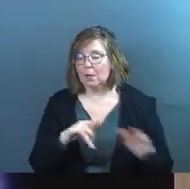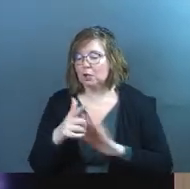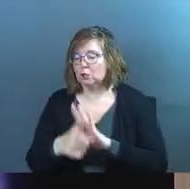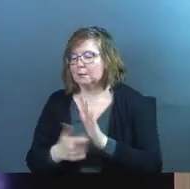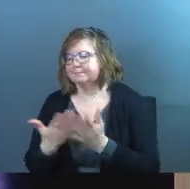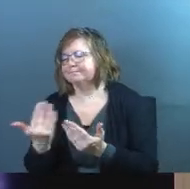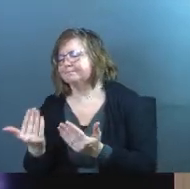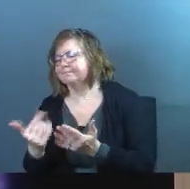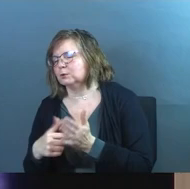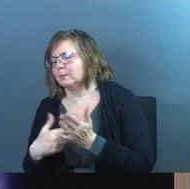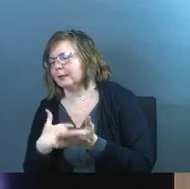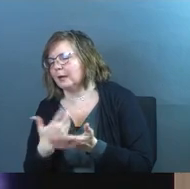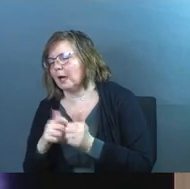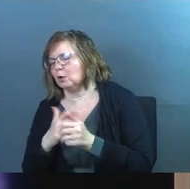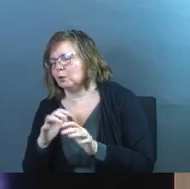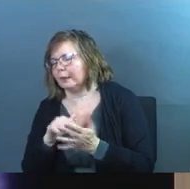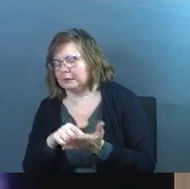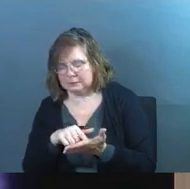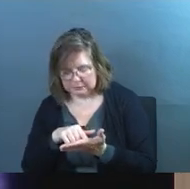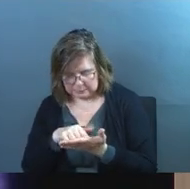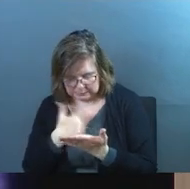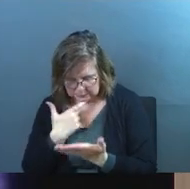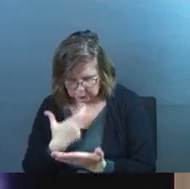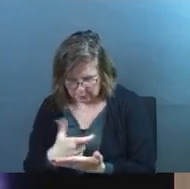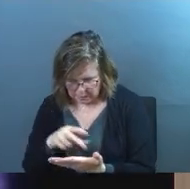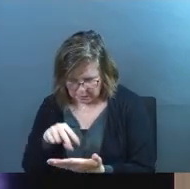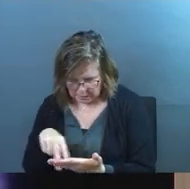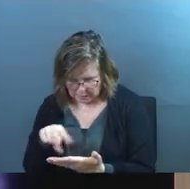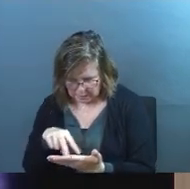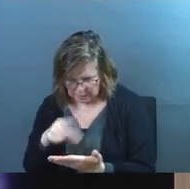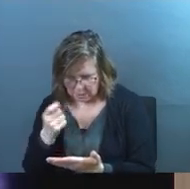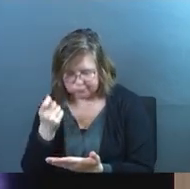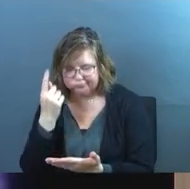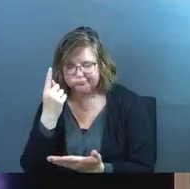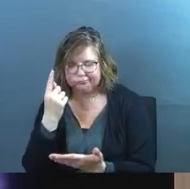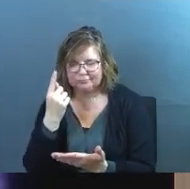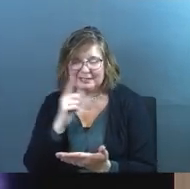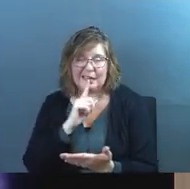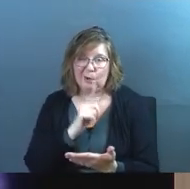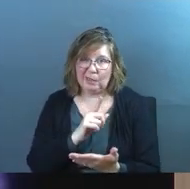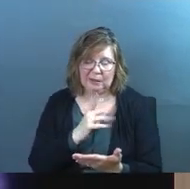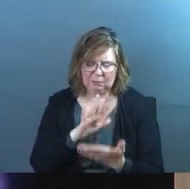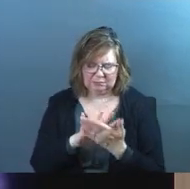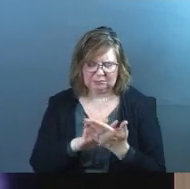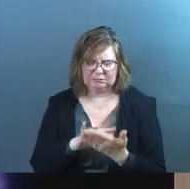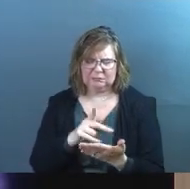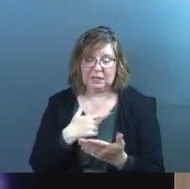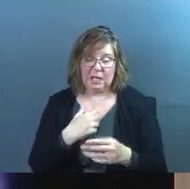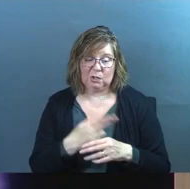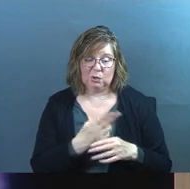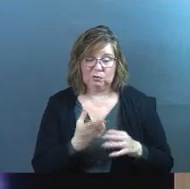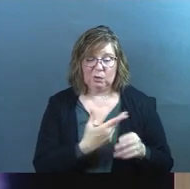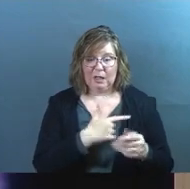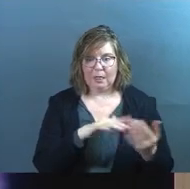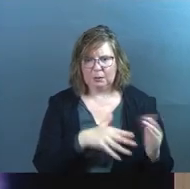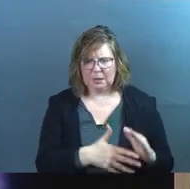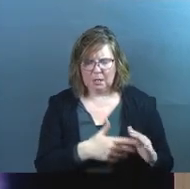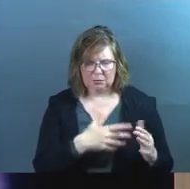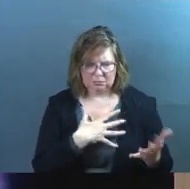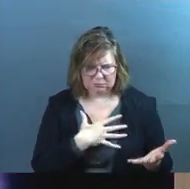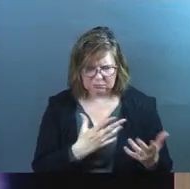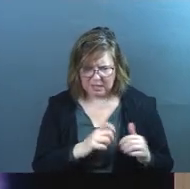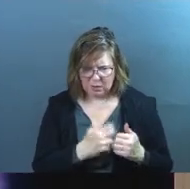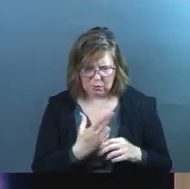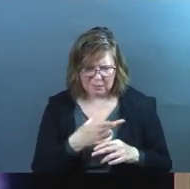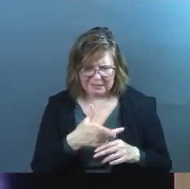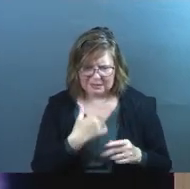like, please. You know what I mean? I was like, show me how to do this. Watched the YouTube video, figured it out. Not really, because I used it for a little bit and it kept dying on me. And I was like, I